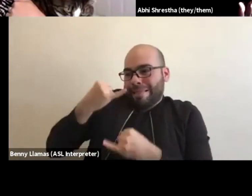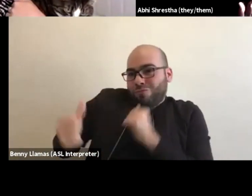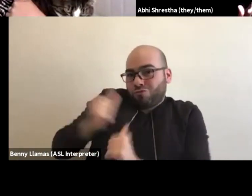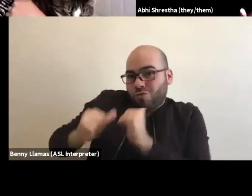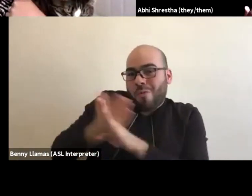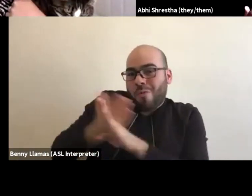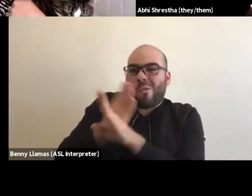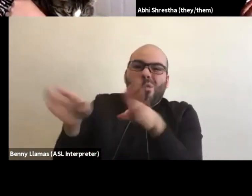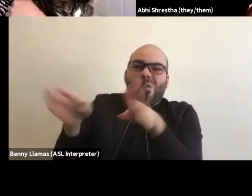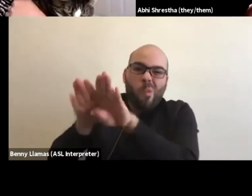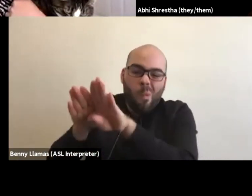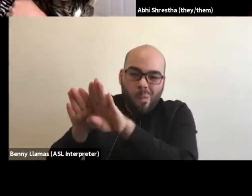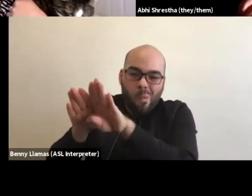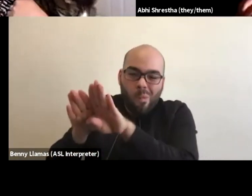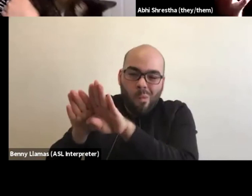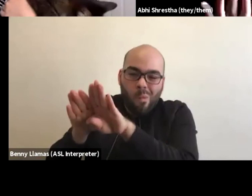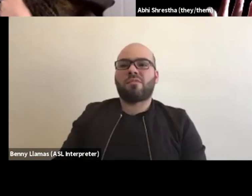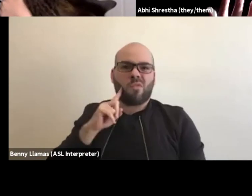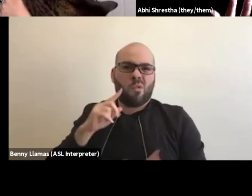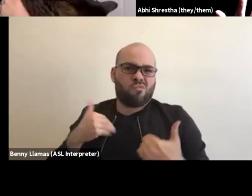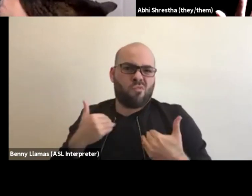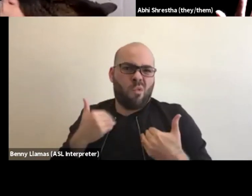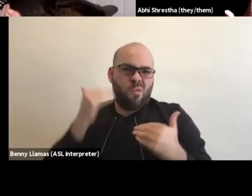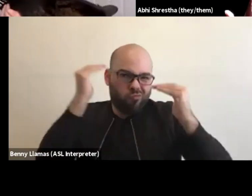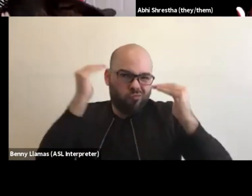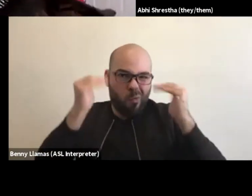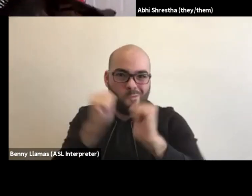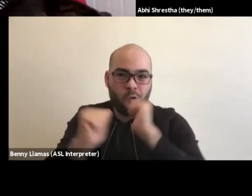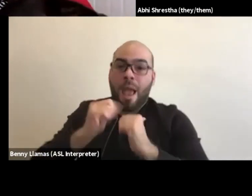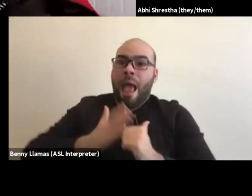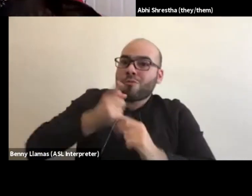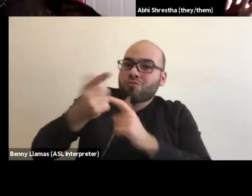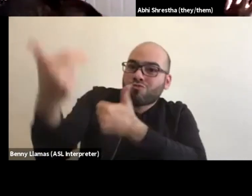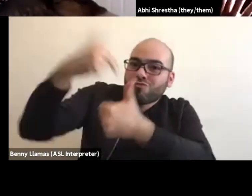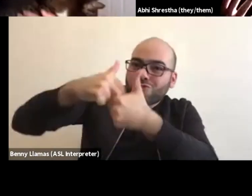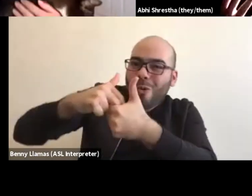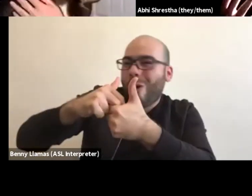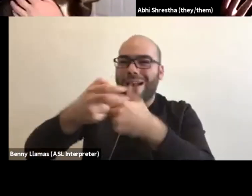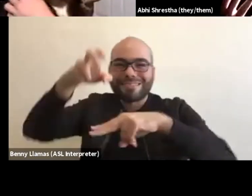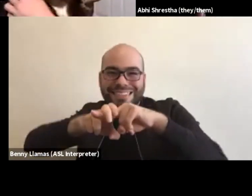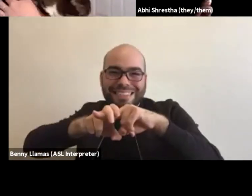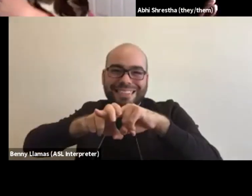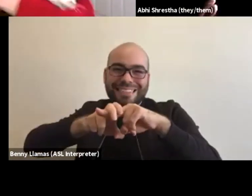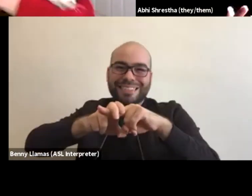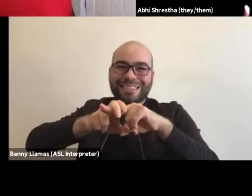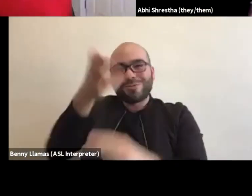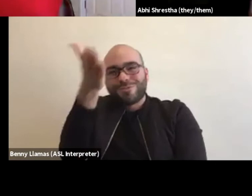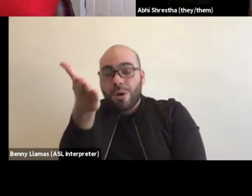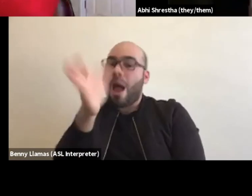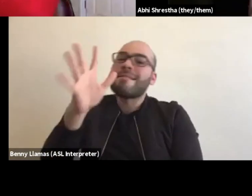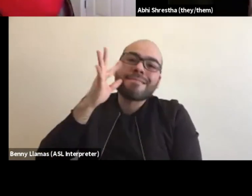Adults performance in production. But I'm also excited to have you join us in like a different, have you and your cat join us in a